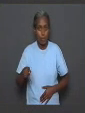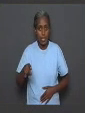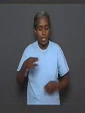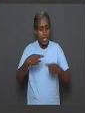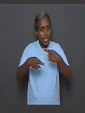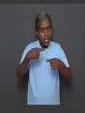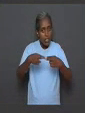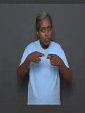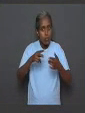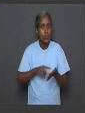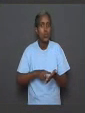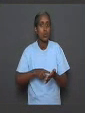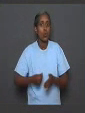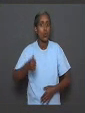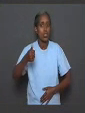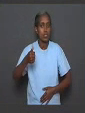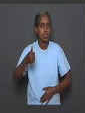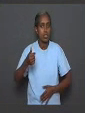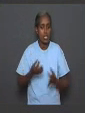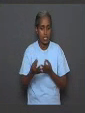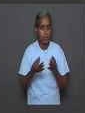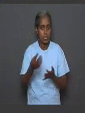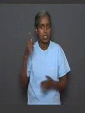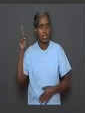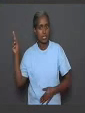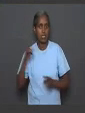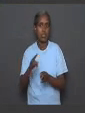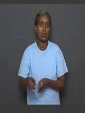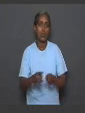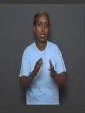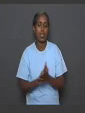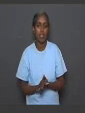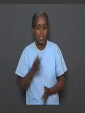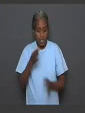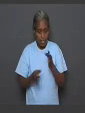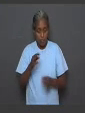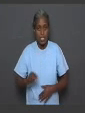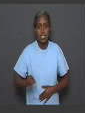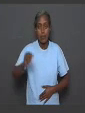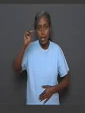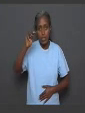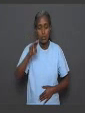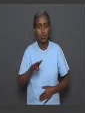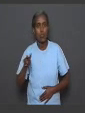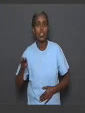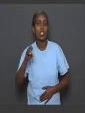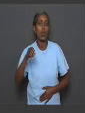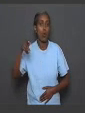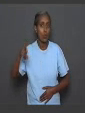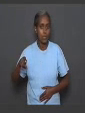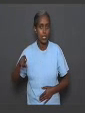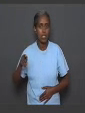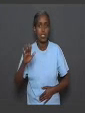to the origin is expressed this way. If the magnitude of vector OP